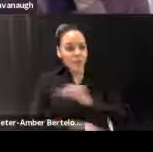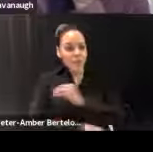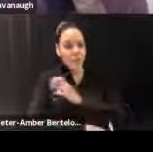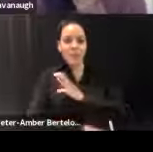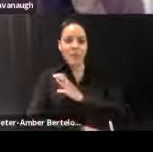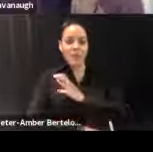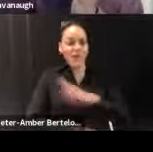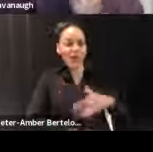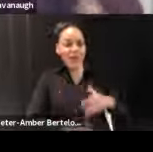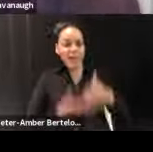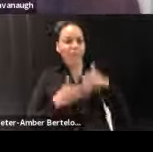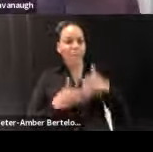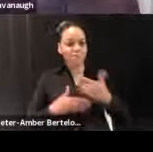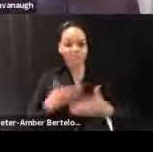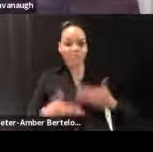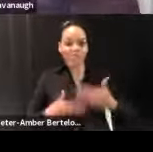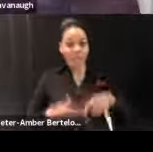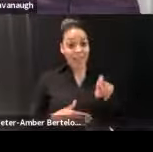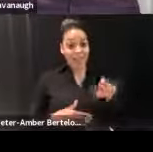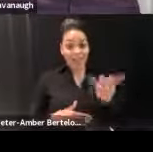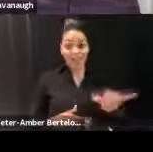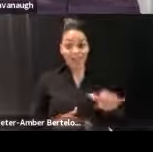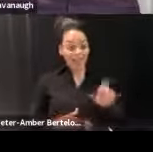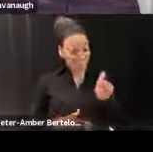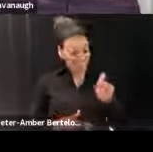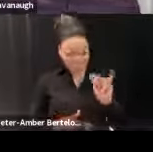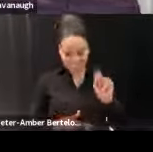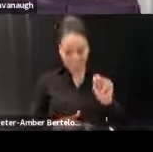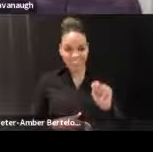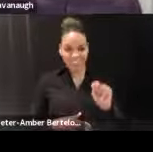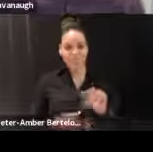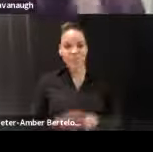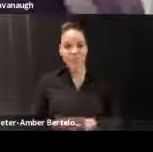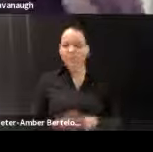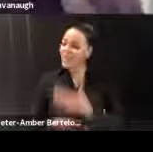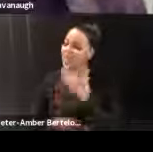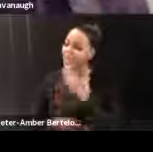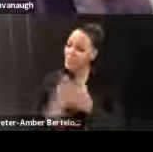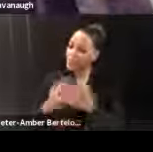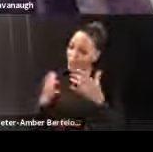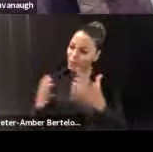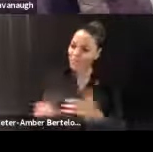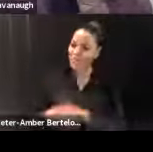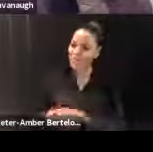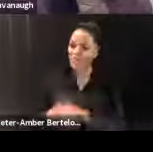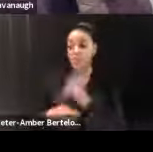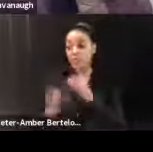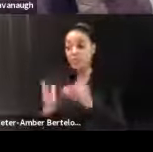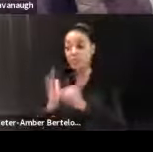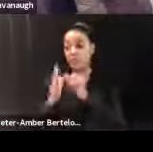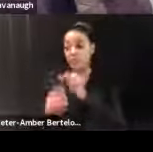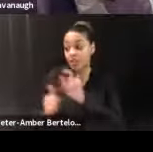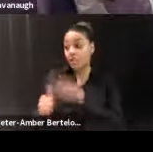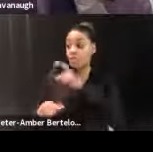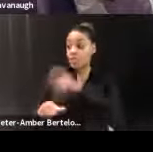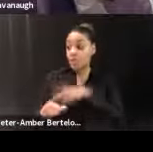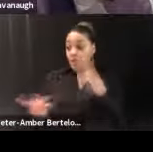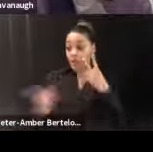and that's all I can say. Thank you so much. It's quite impressive. It's the first time I have